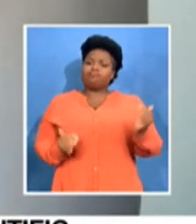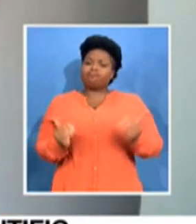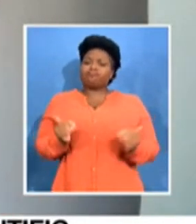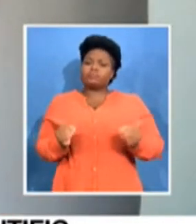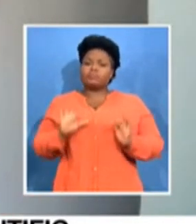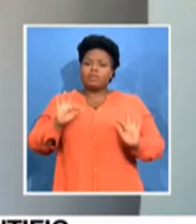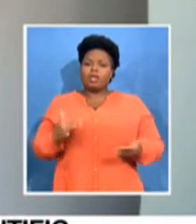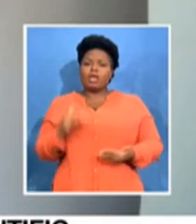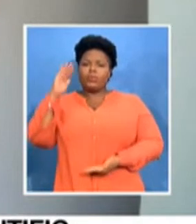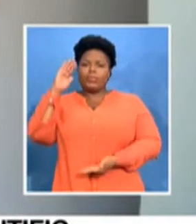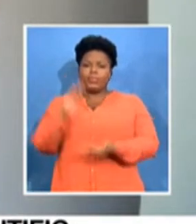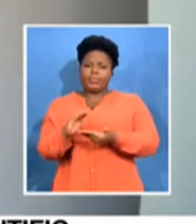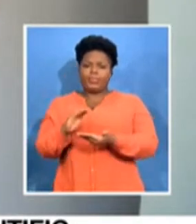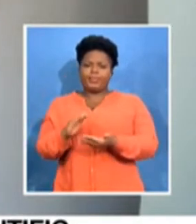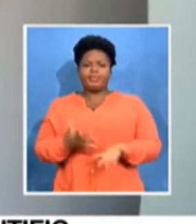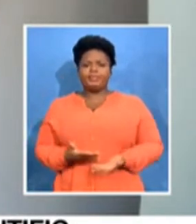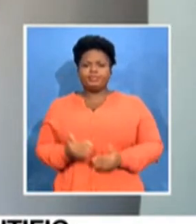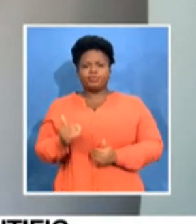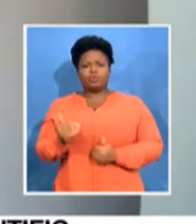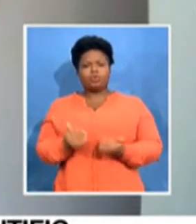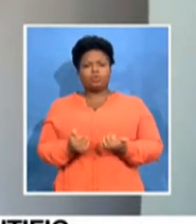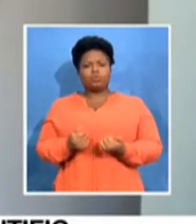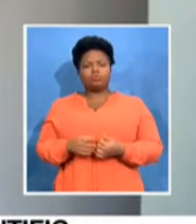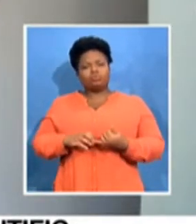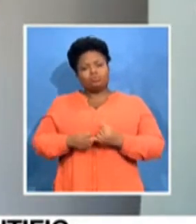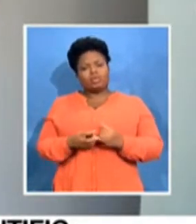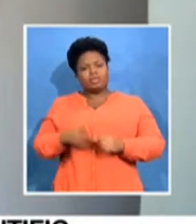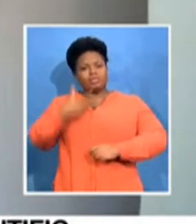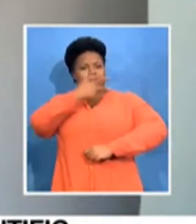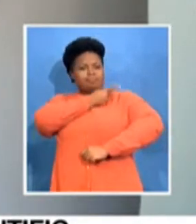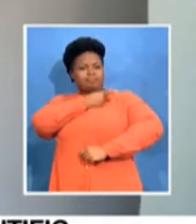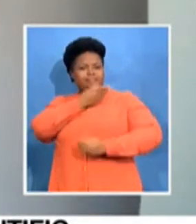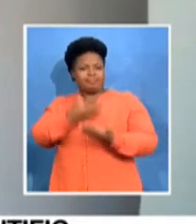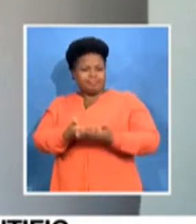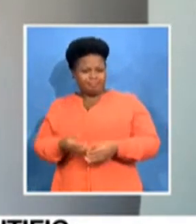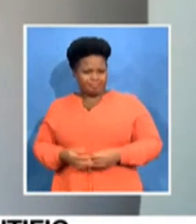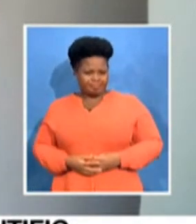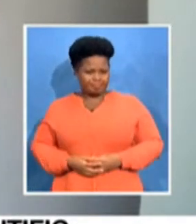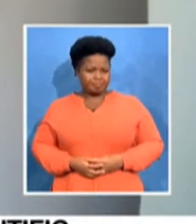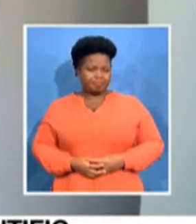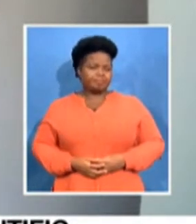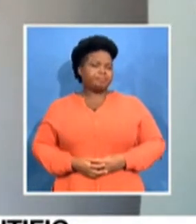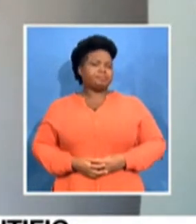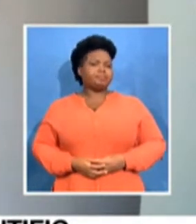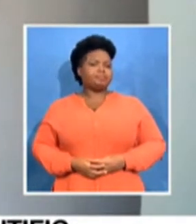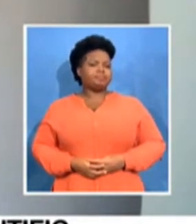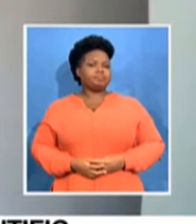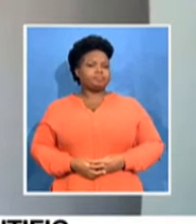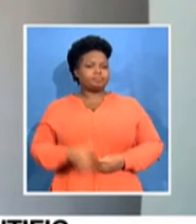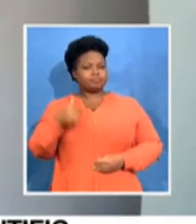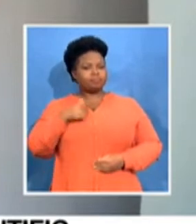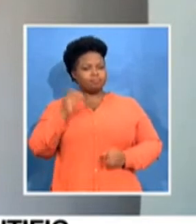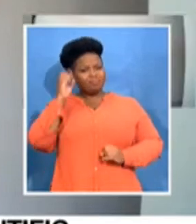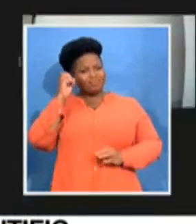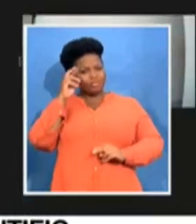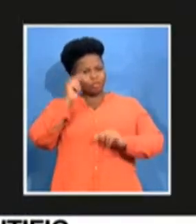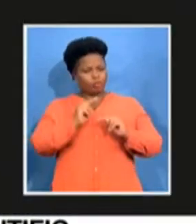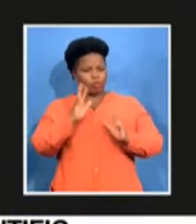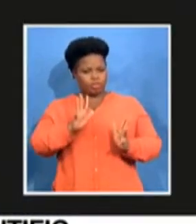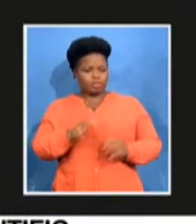better interventions. So that's what I will tell you. Today, what we're going to be sharing, it